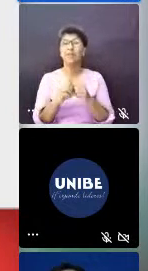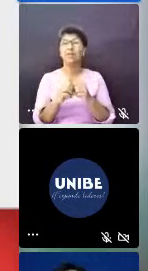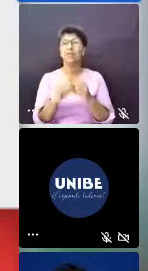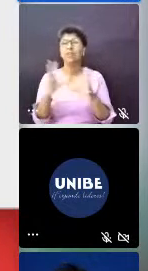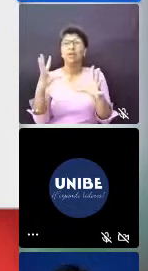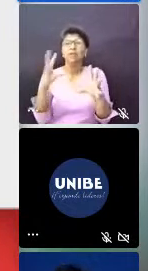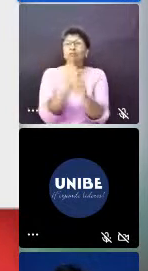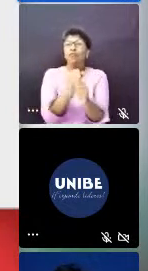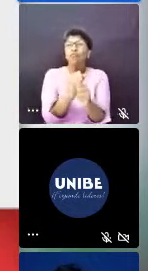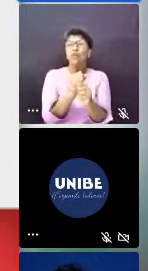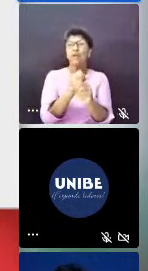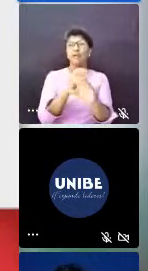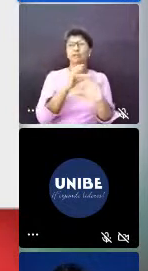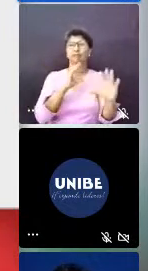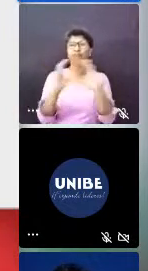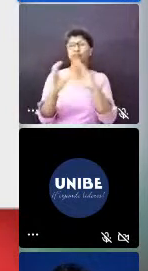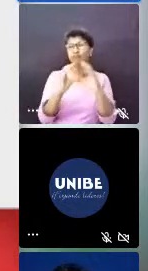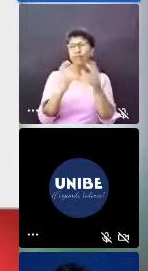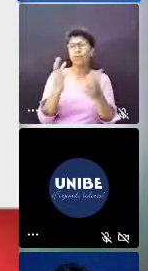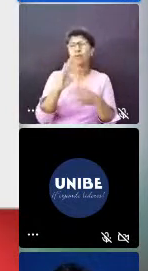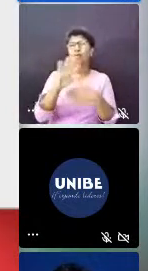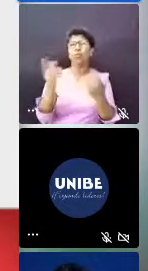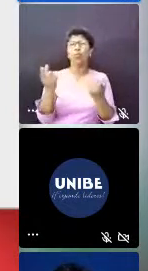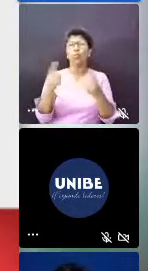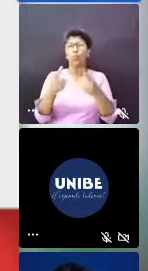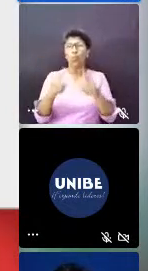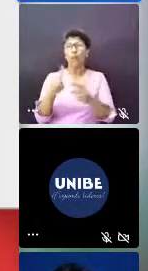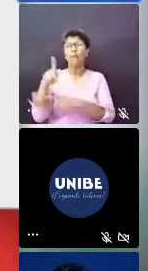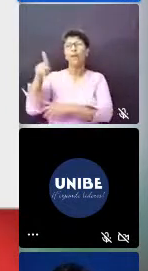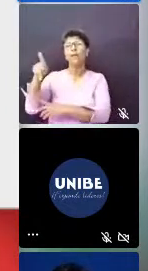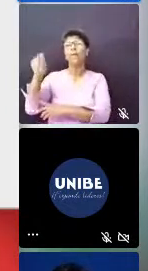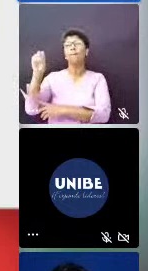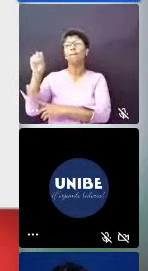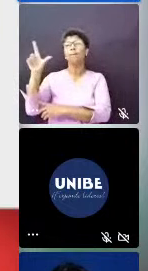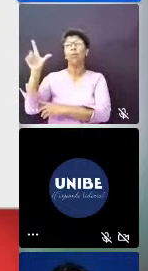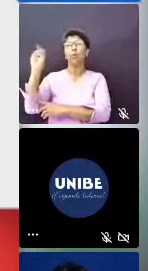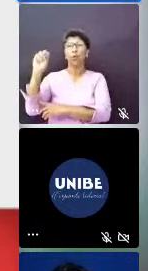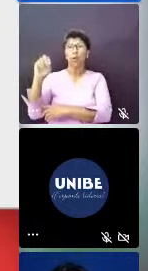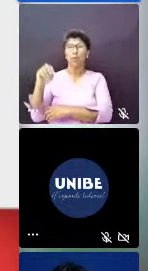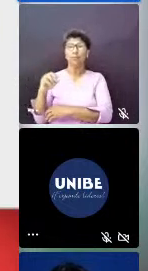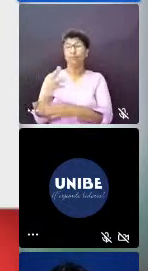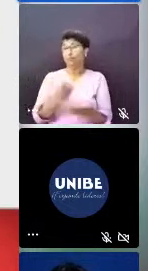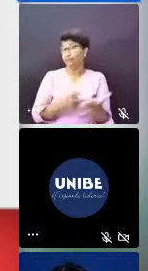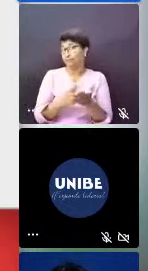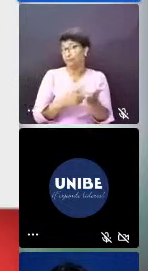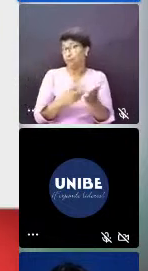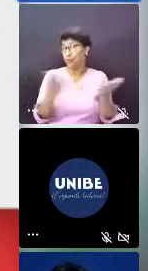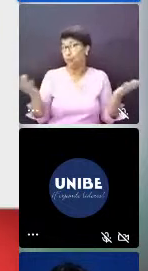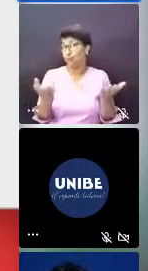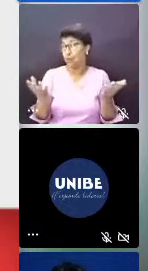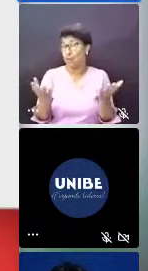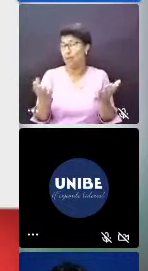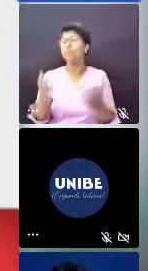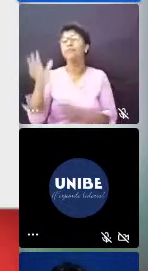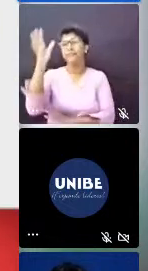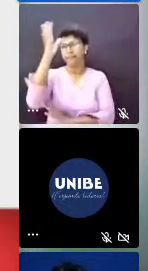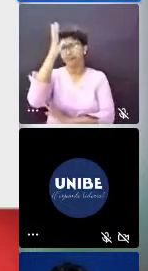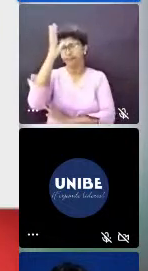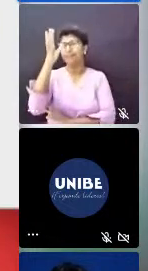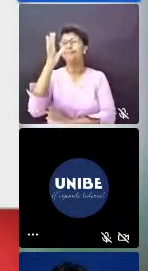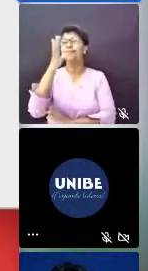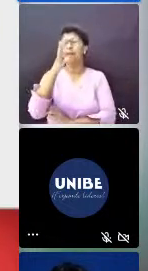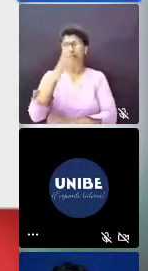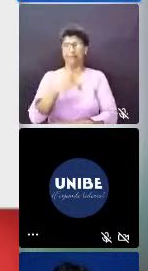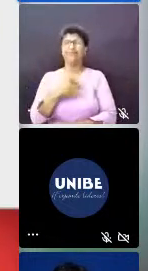brief communication about the policy in Poland. The reality is that parents still feel